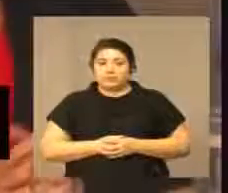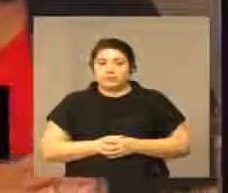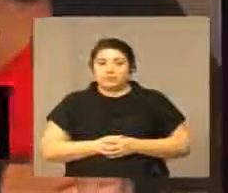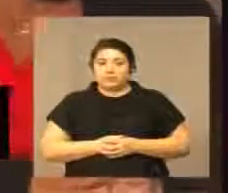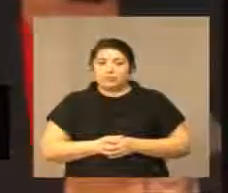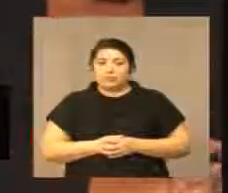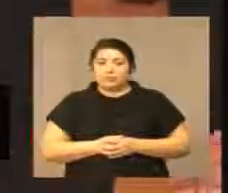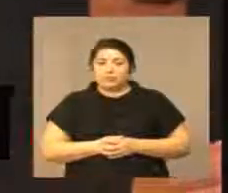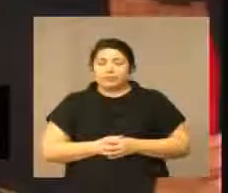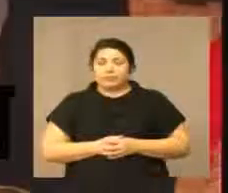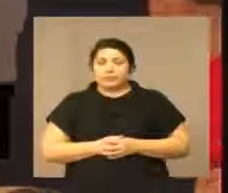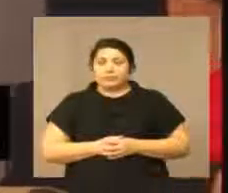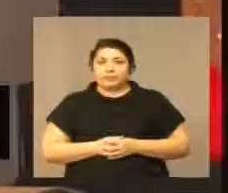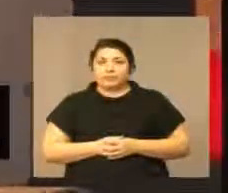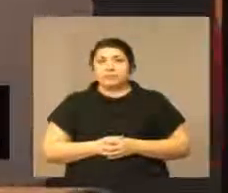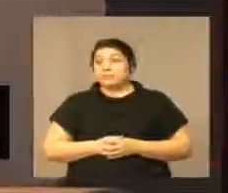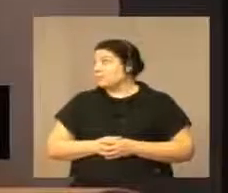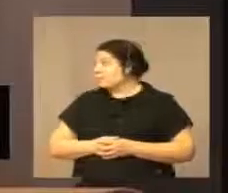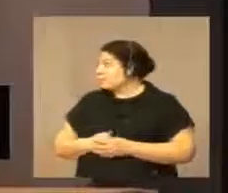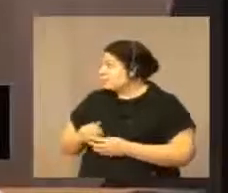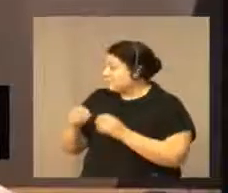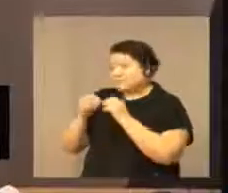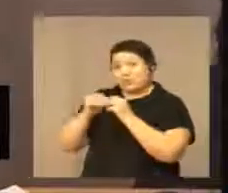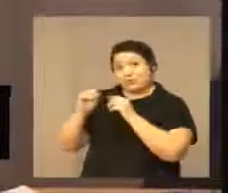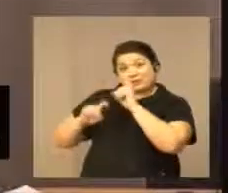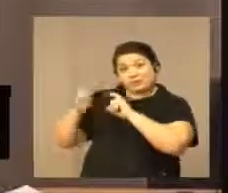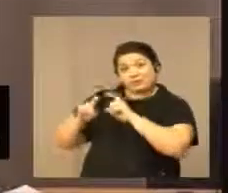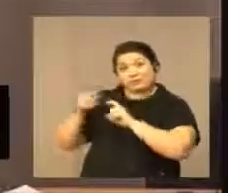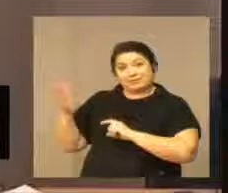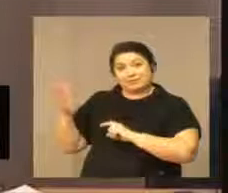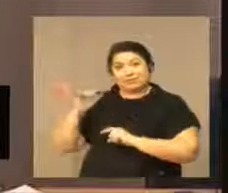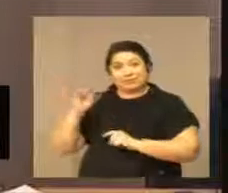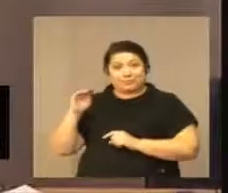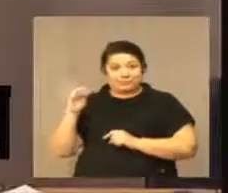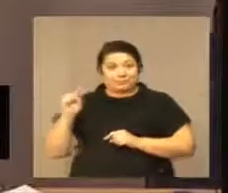Okay. James, it's on to you again. So,